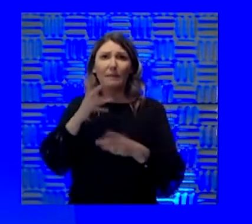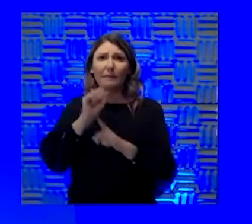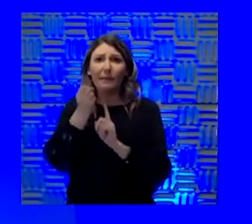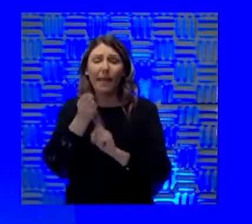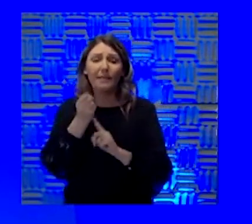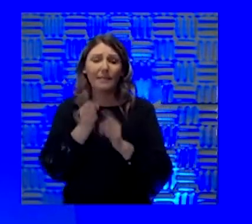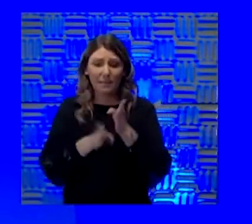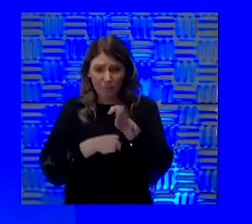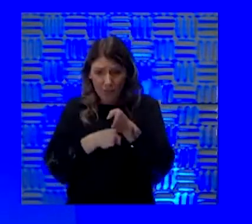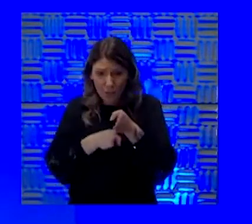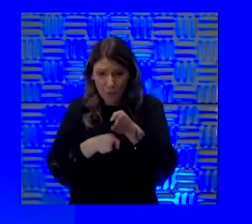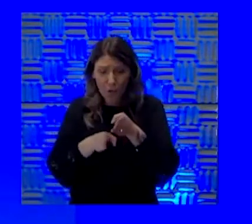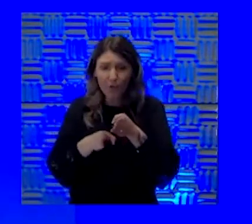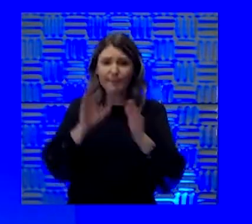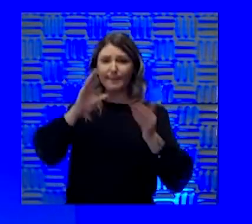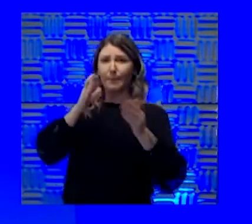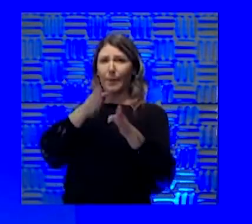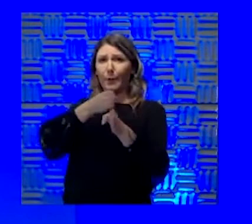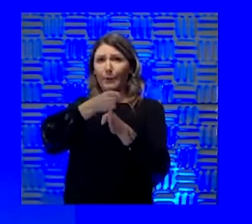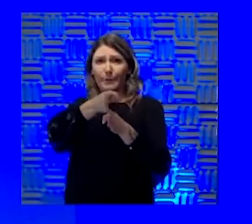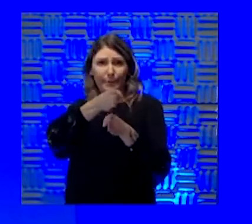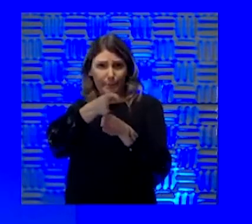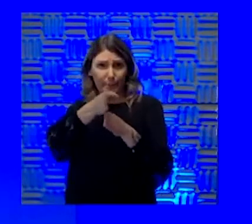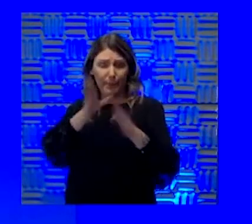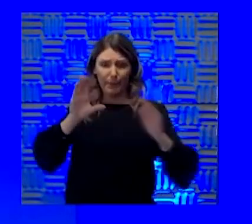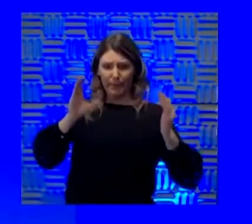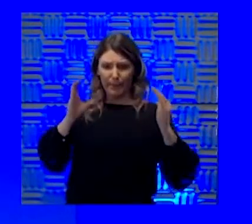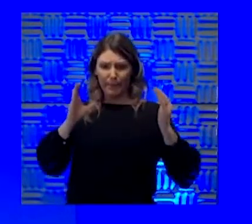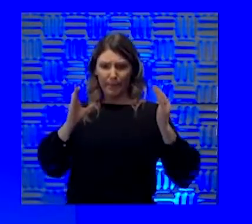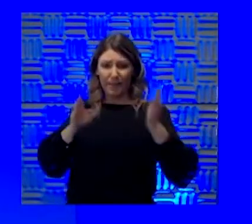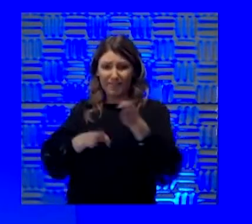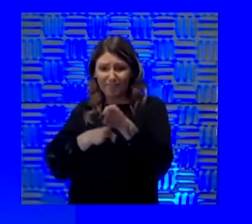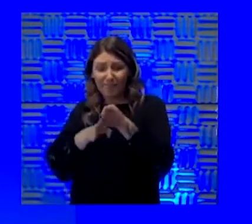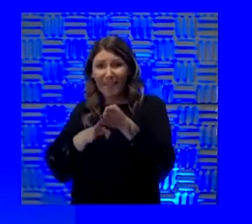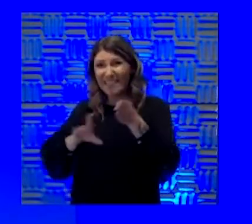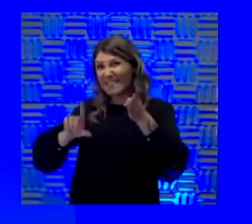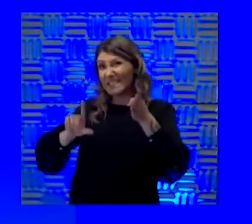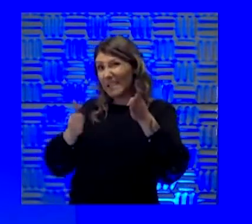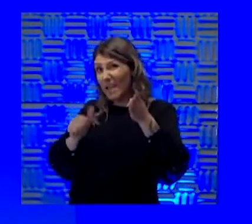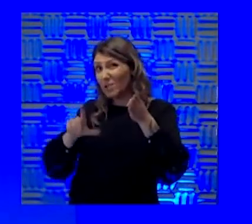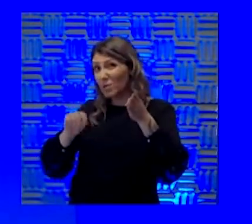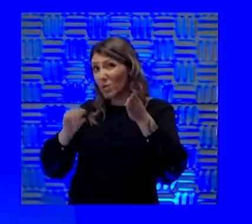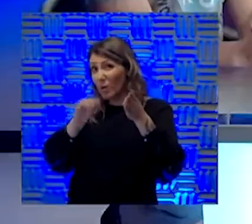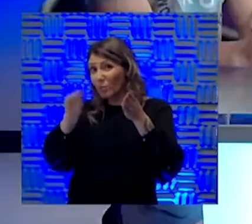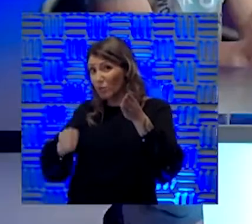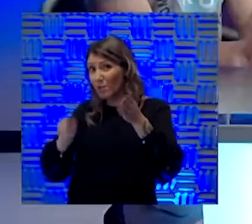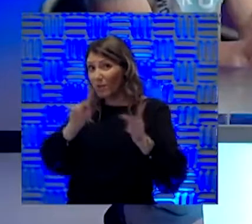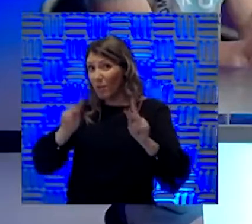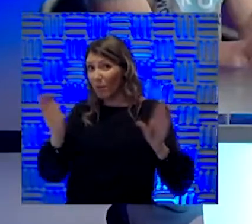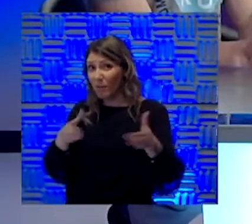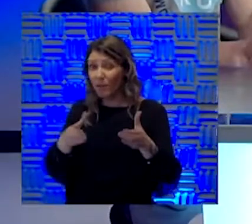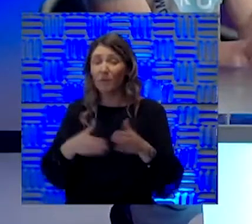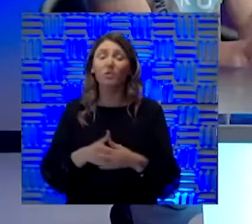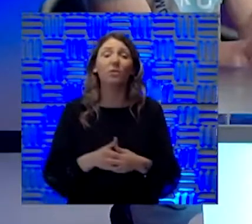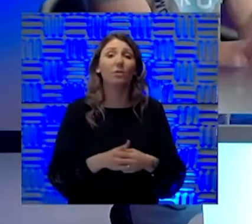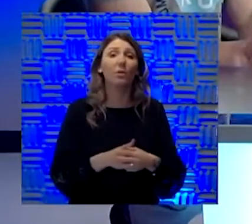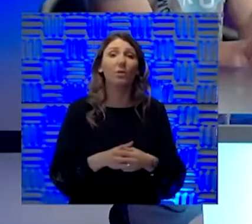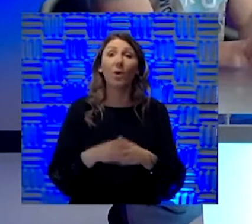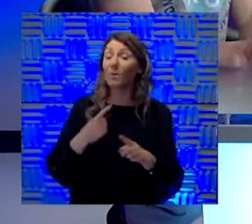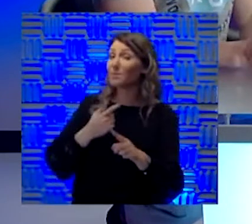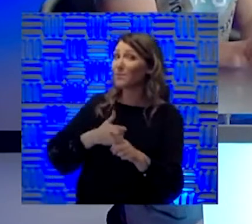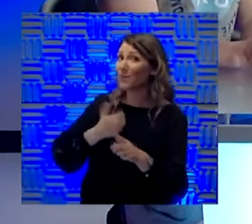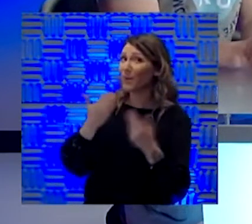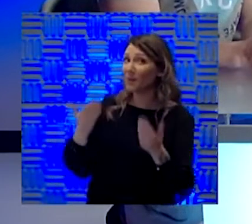to non-minorities in certain areas where minorities make up 10 to 20% of the population. Yeah, we saw in some data. I'm sorry, go